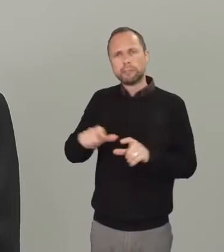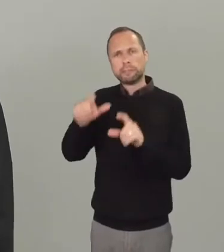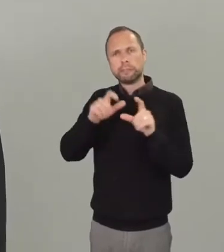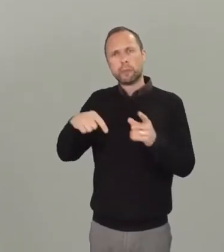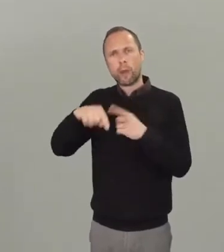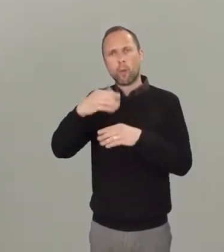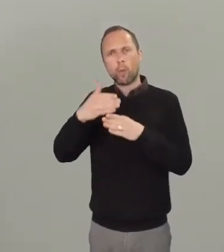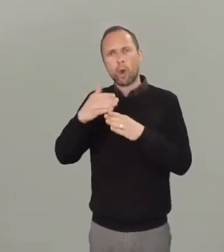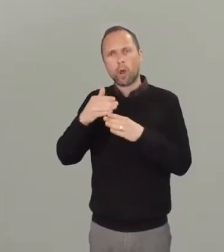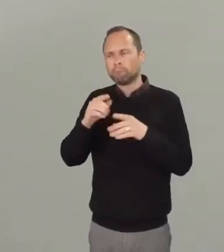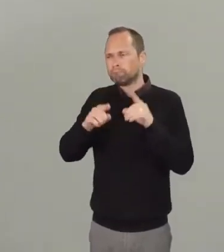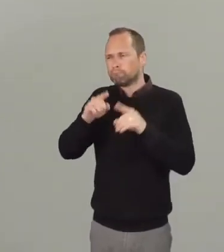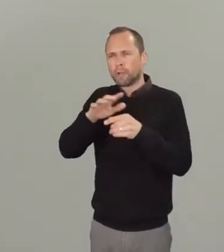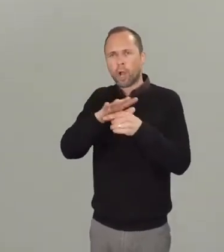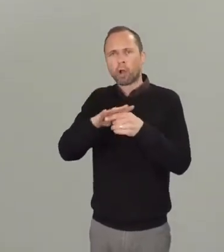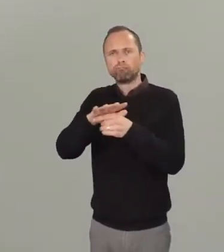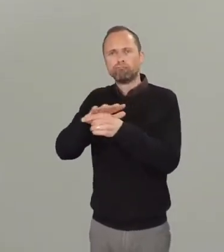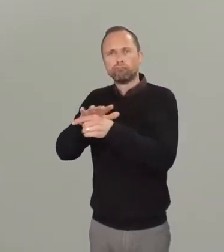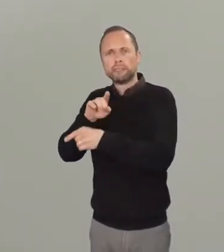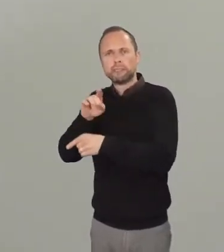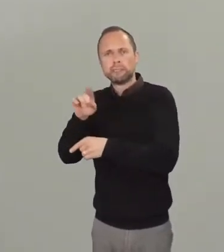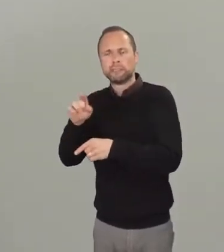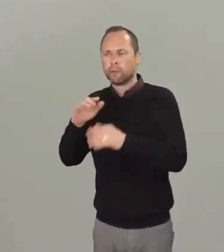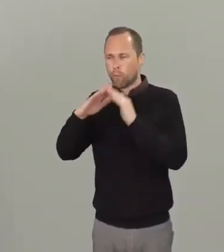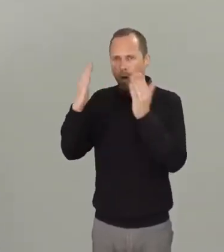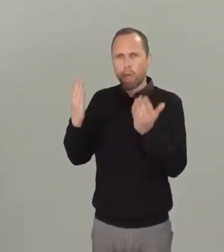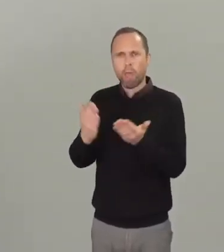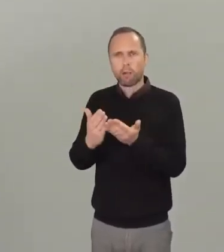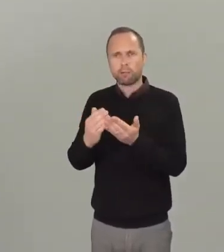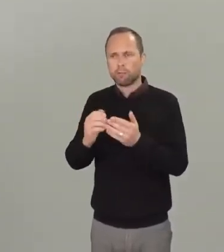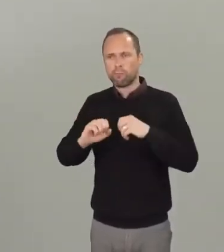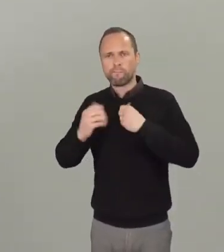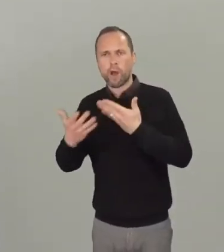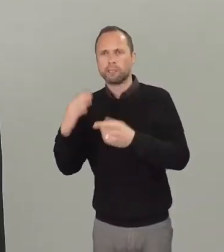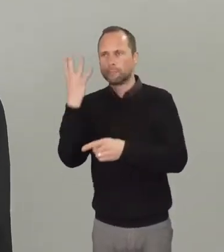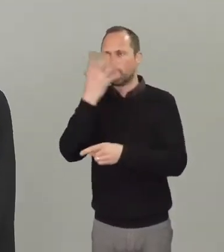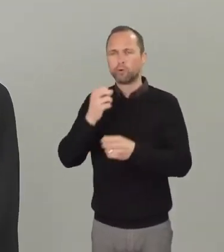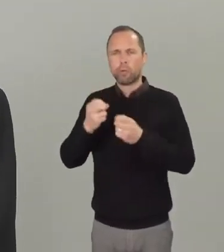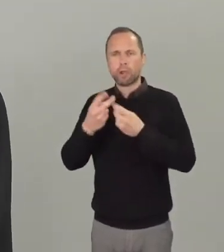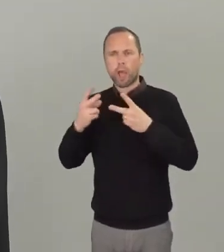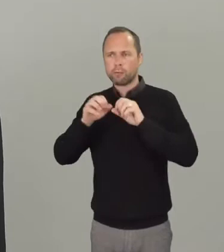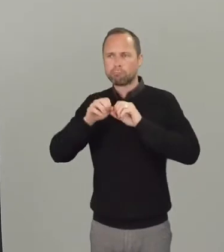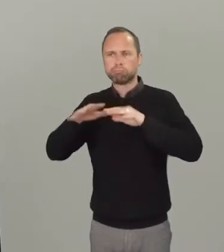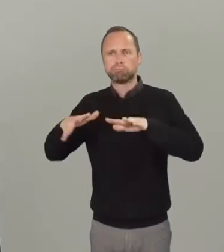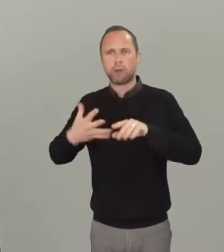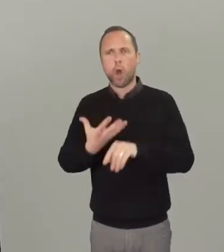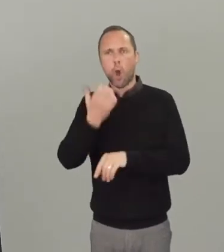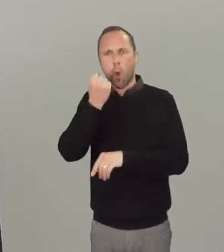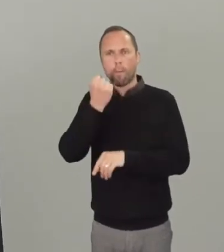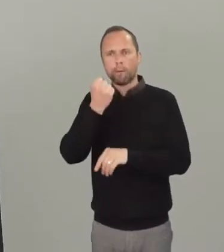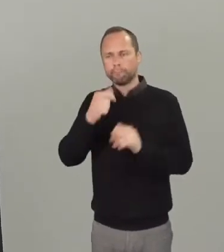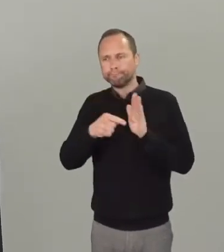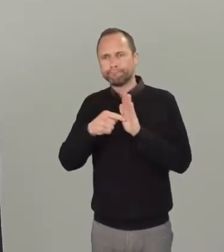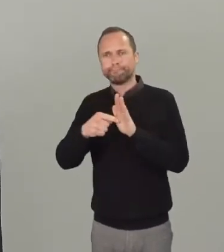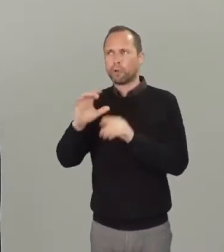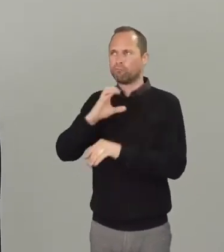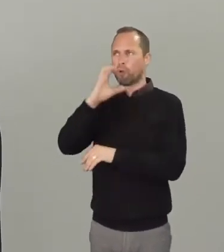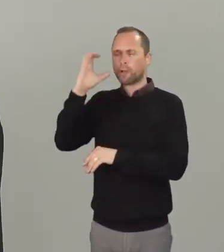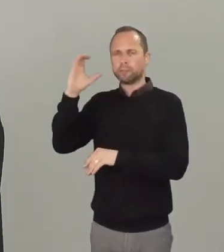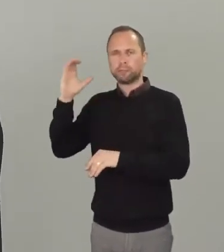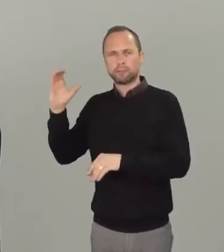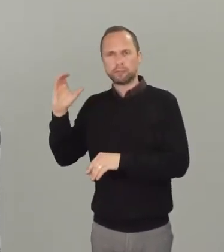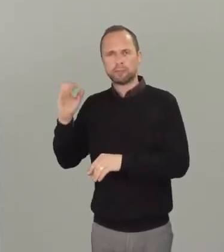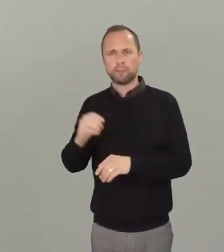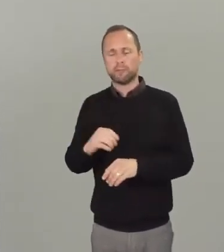world, being a source of spiritual and practical light and hope in countries with